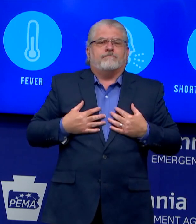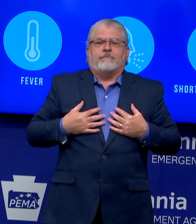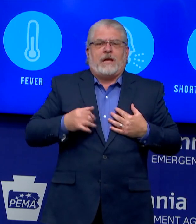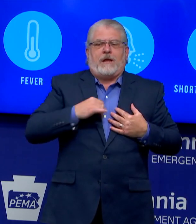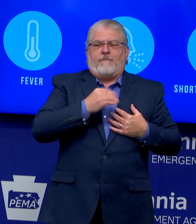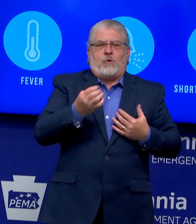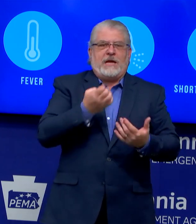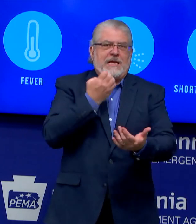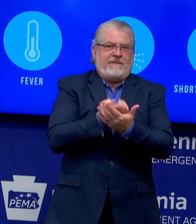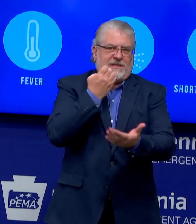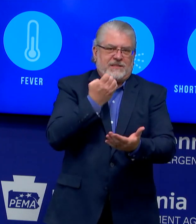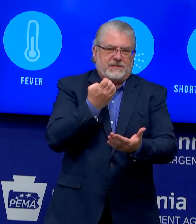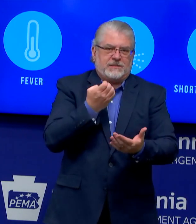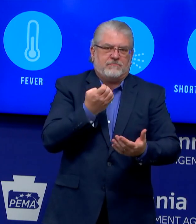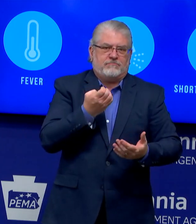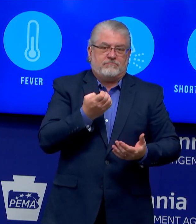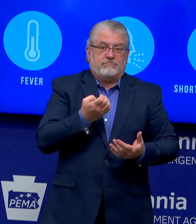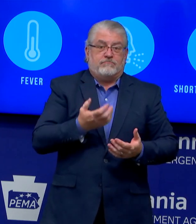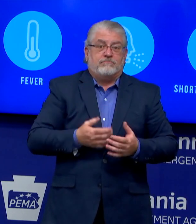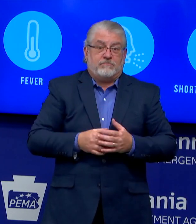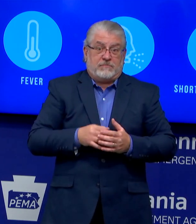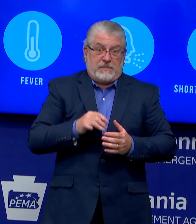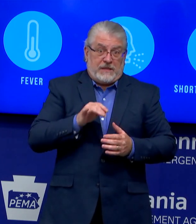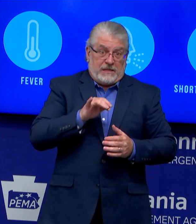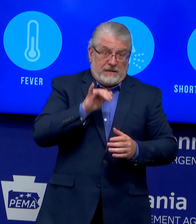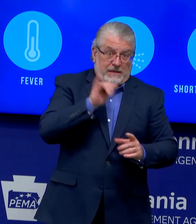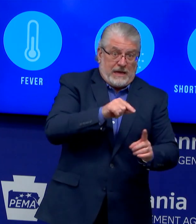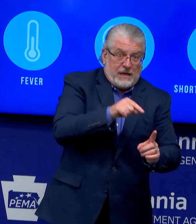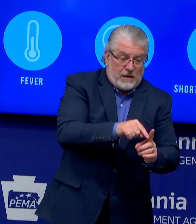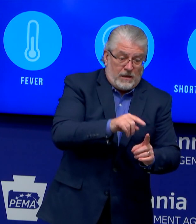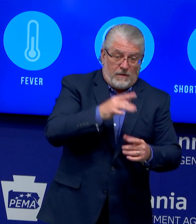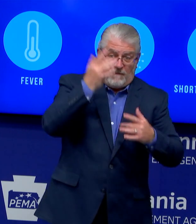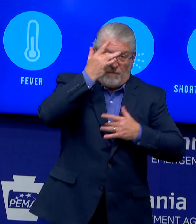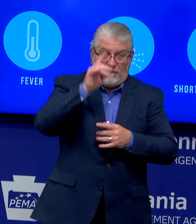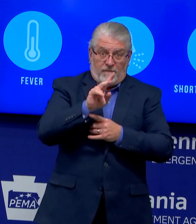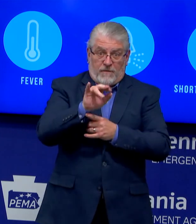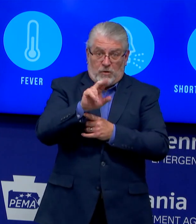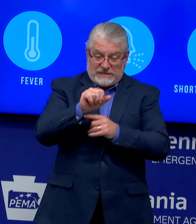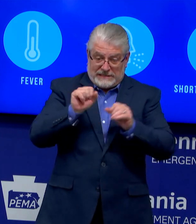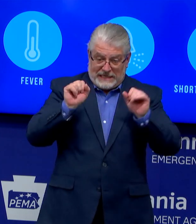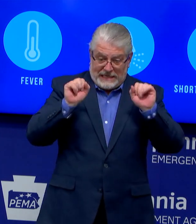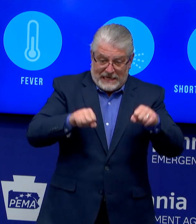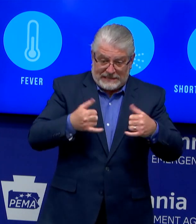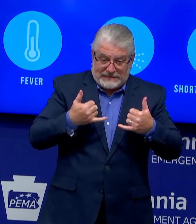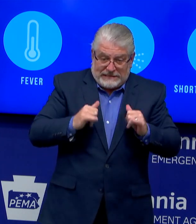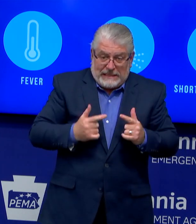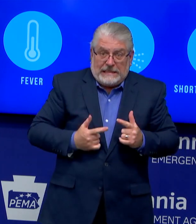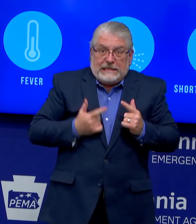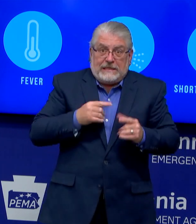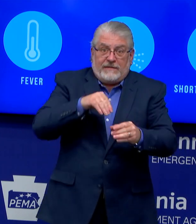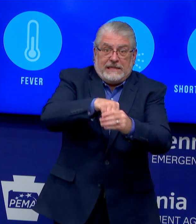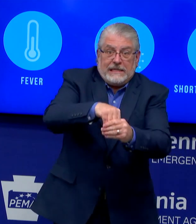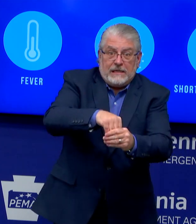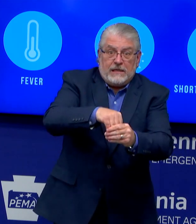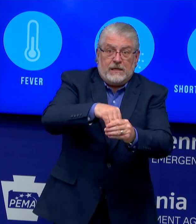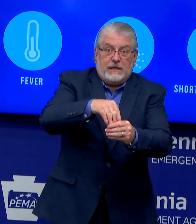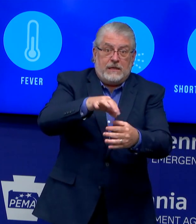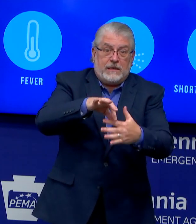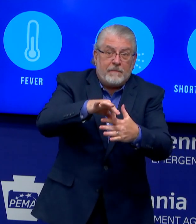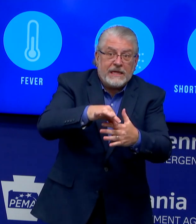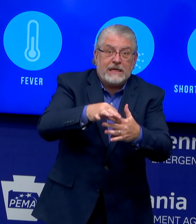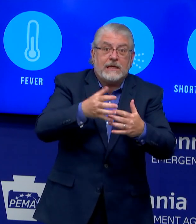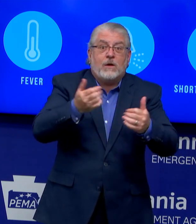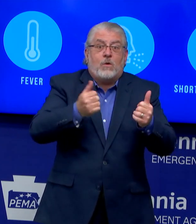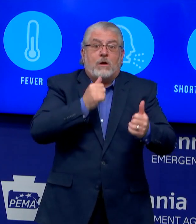have confidence in our food supply. As a follow-up to that, is it safe to eat foods that have been processed at these places? Is